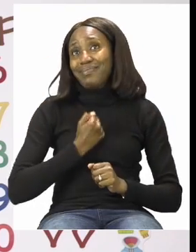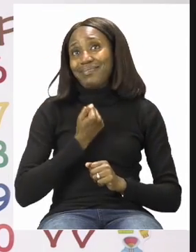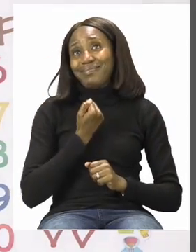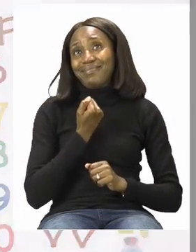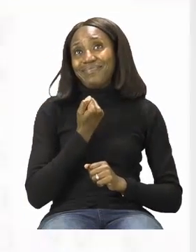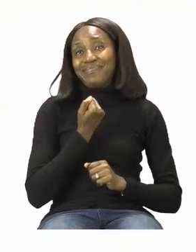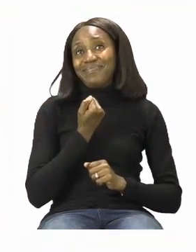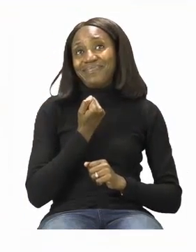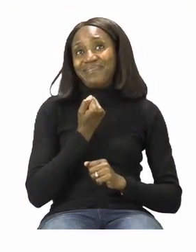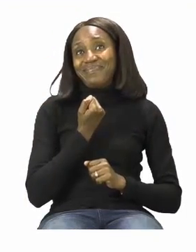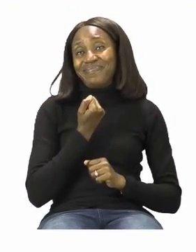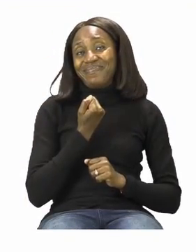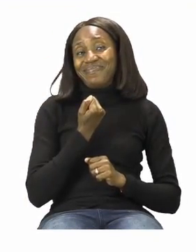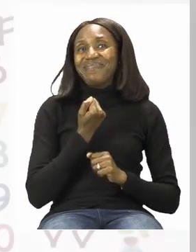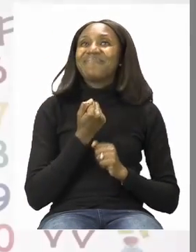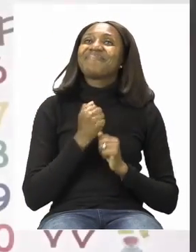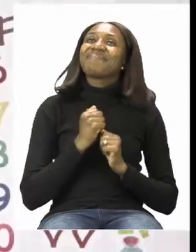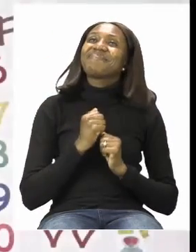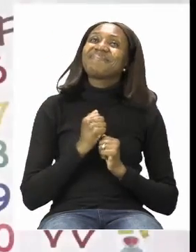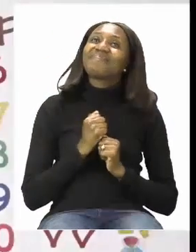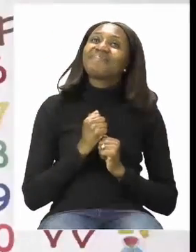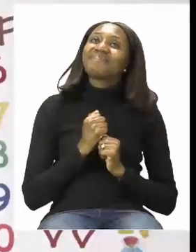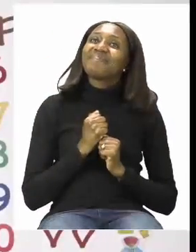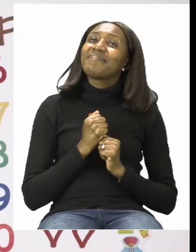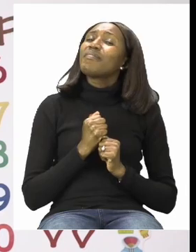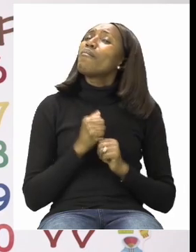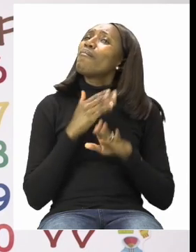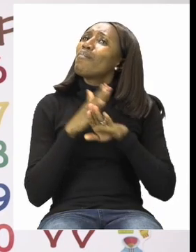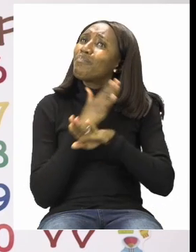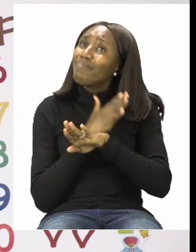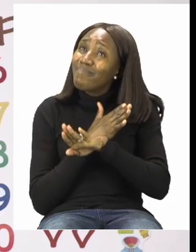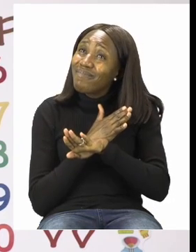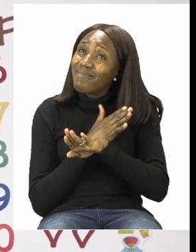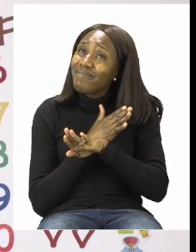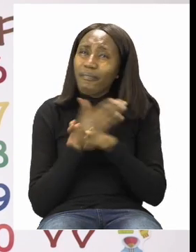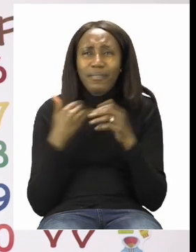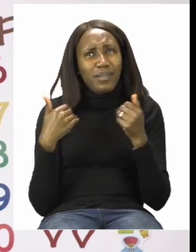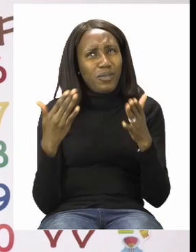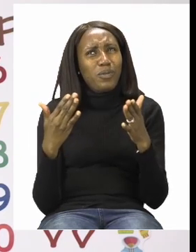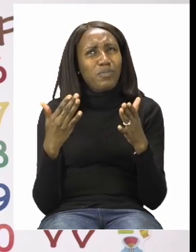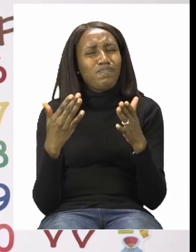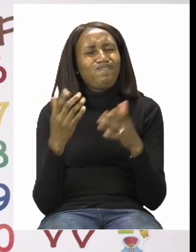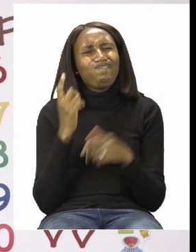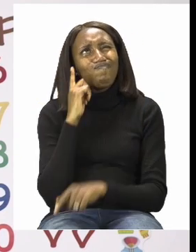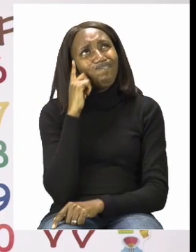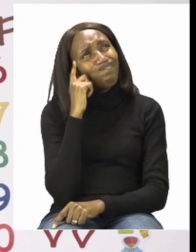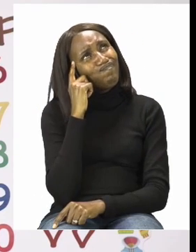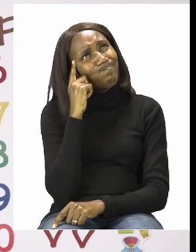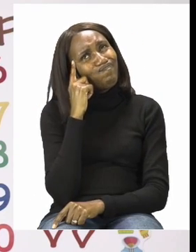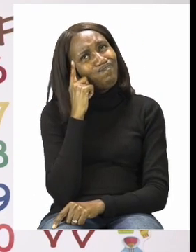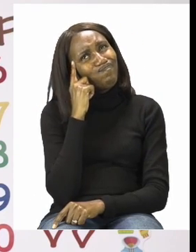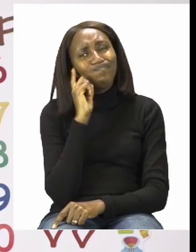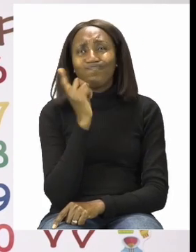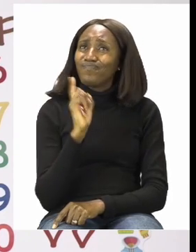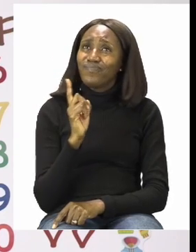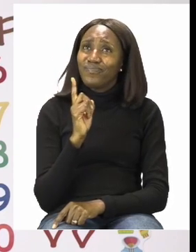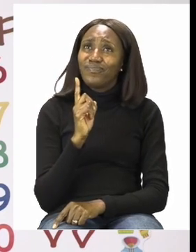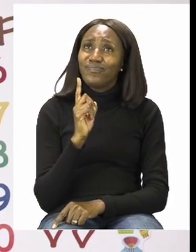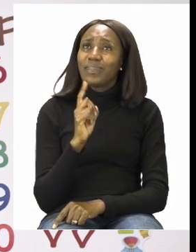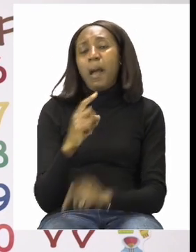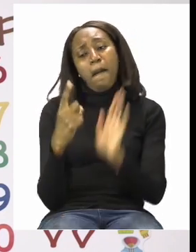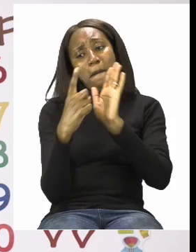My School. And before we get into any lessons, boys and girls, we know that we have